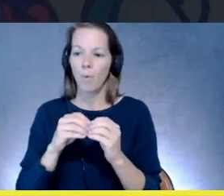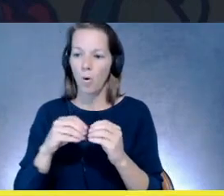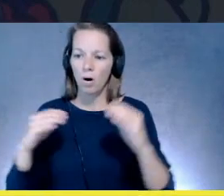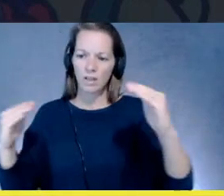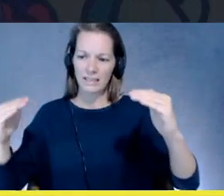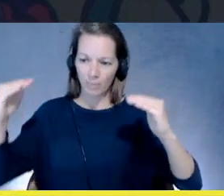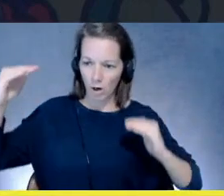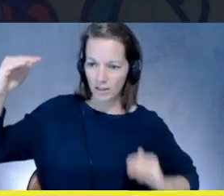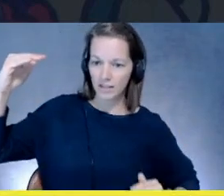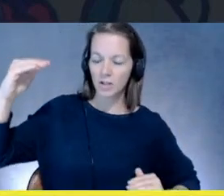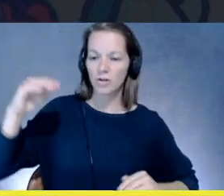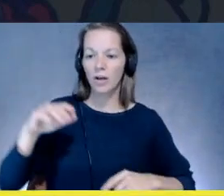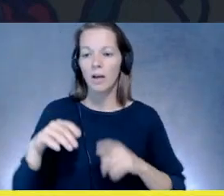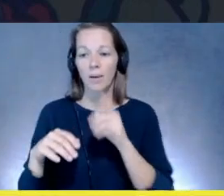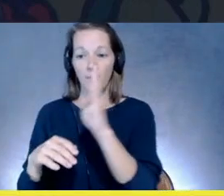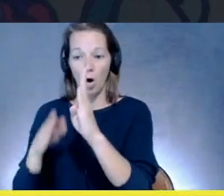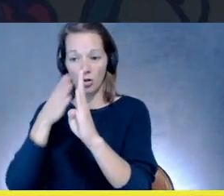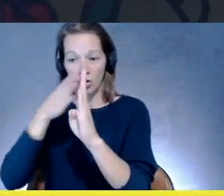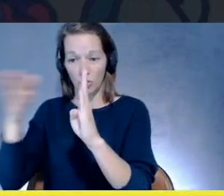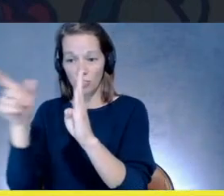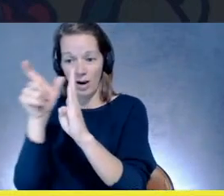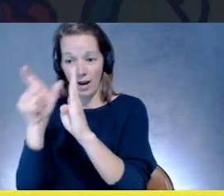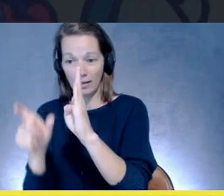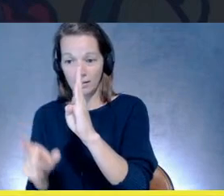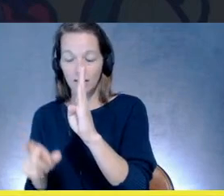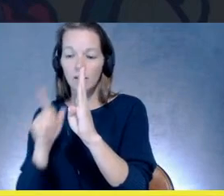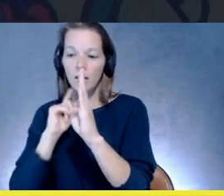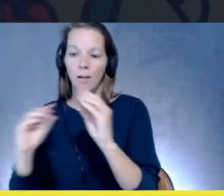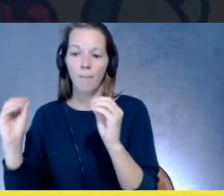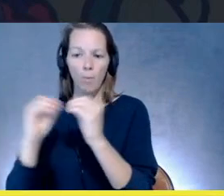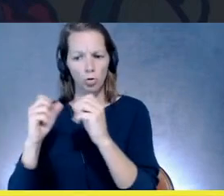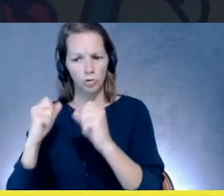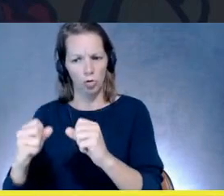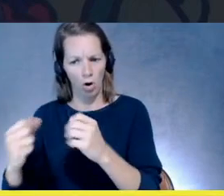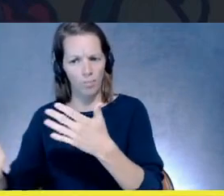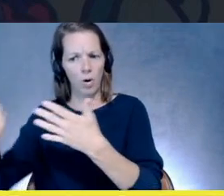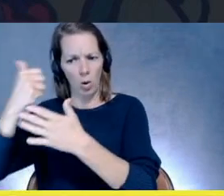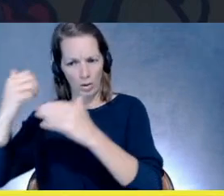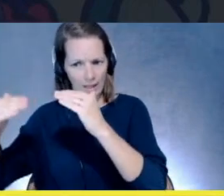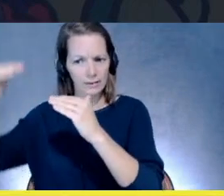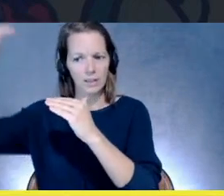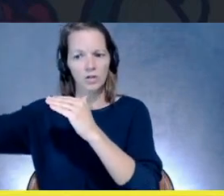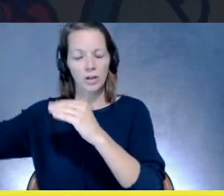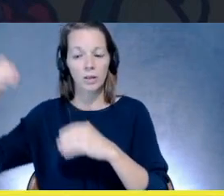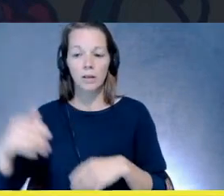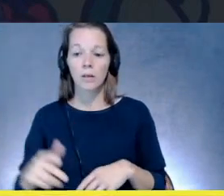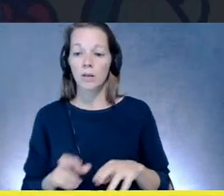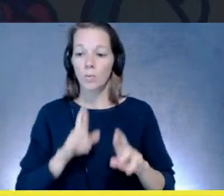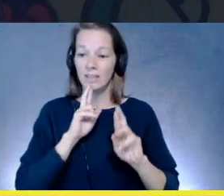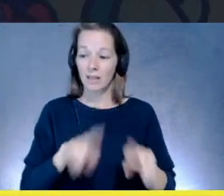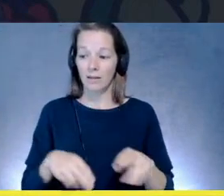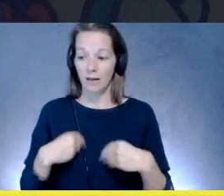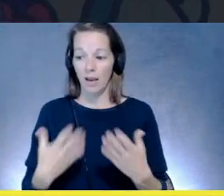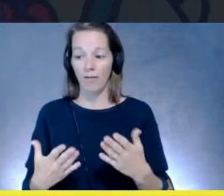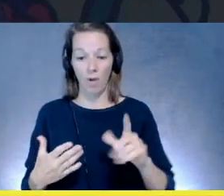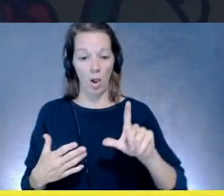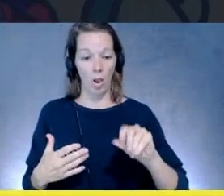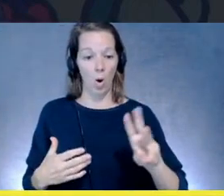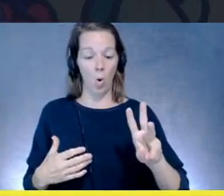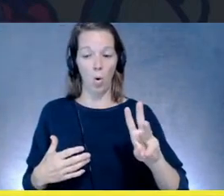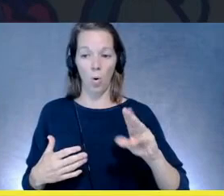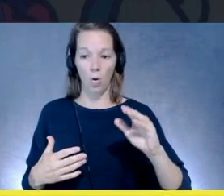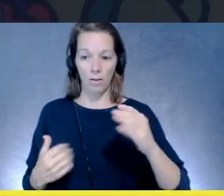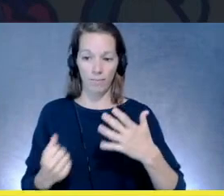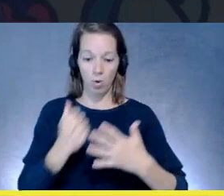bars to the right side reflect greater prioritization, that respondents gave lower priority to transgender patients,